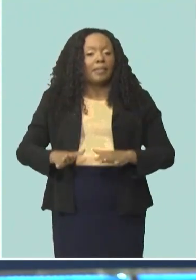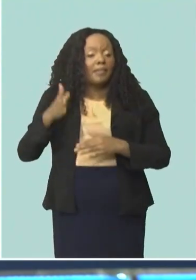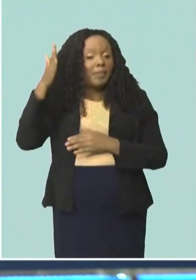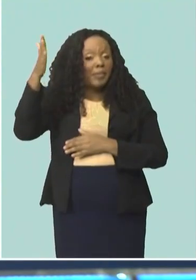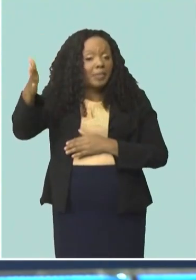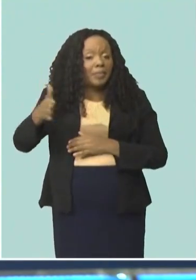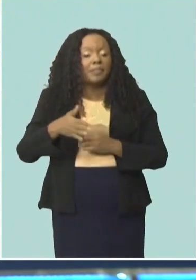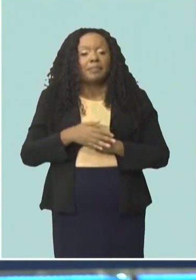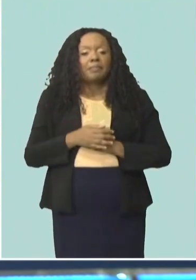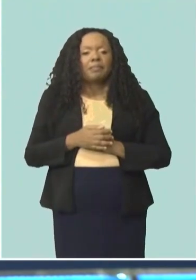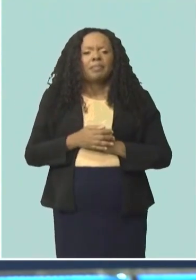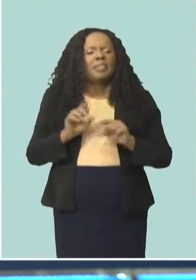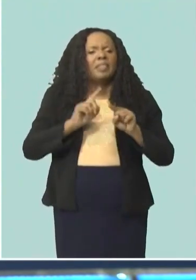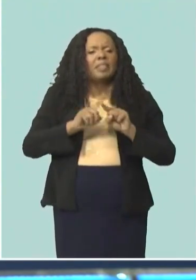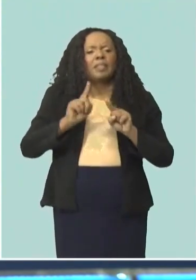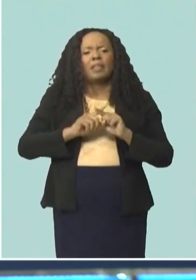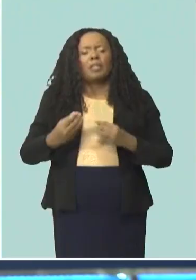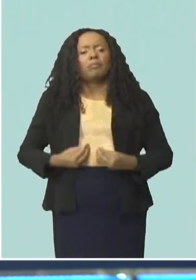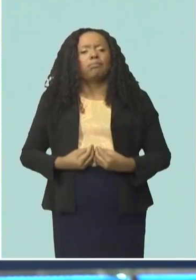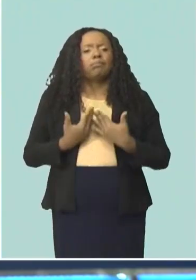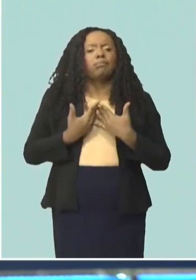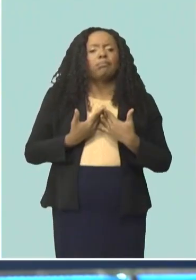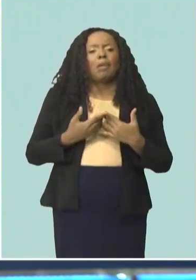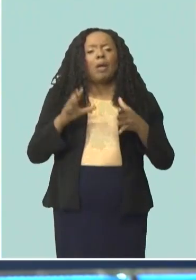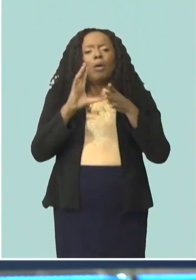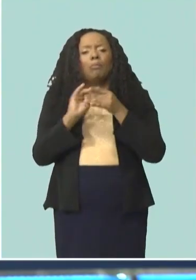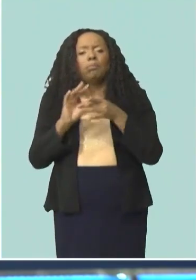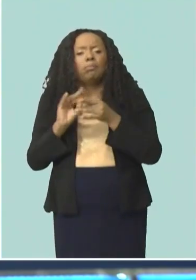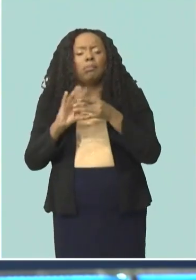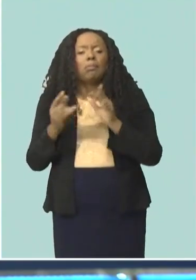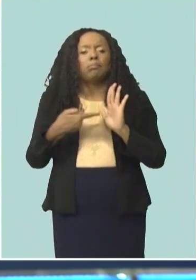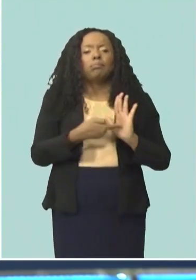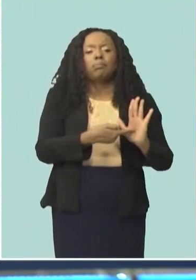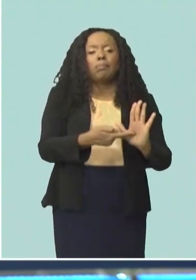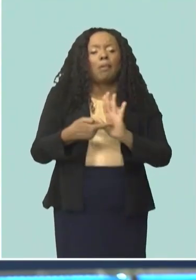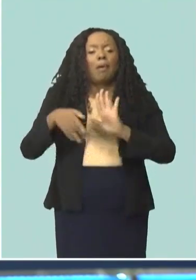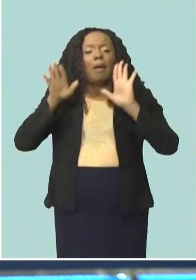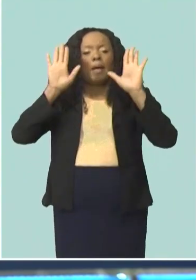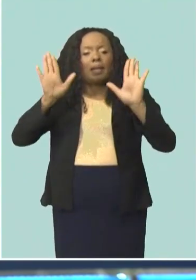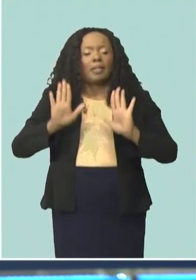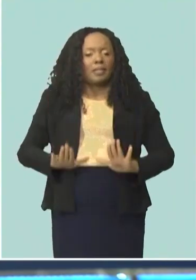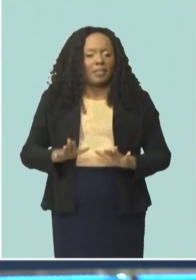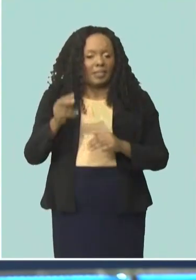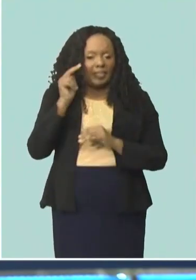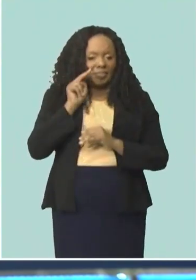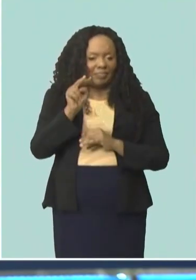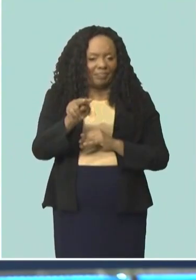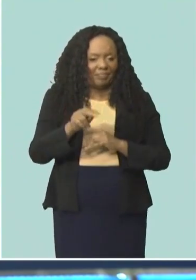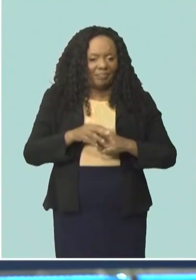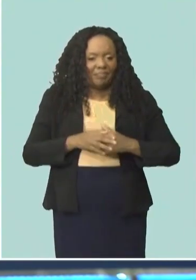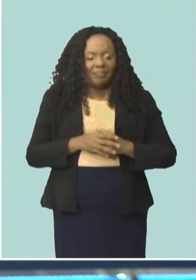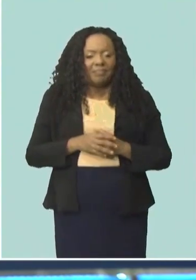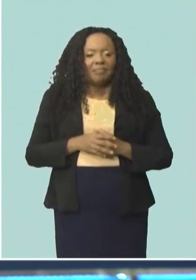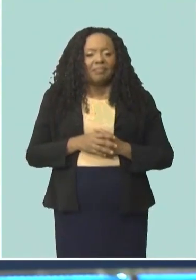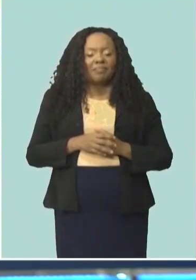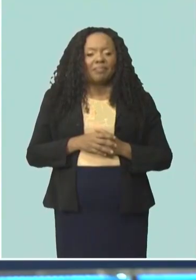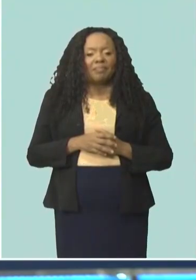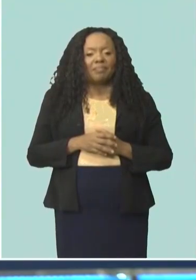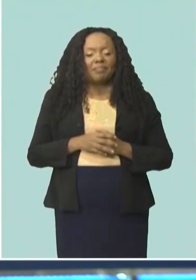and inspirational messages, the event highlighted the school's ongoing commitment to excellence, as we hear from Deanza